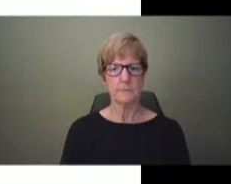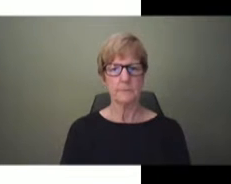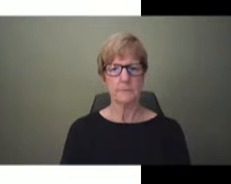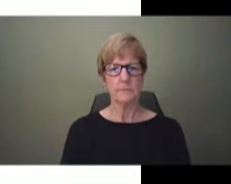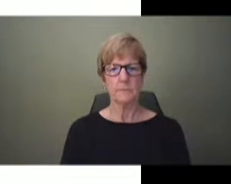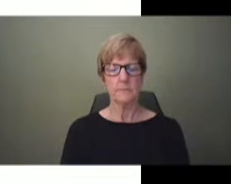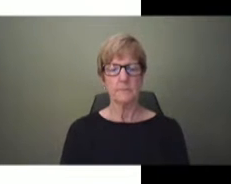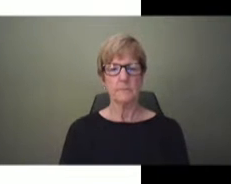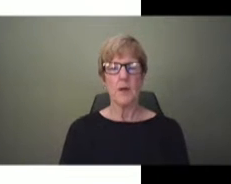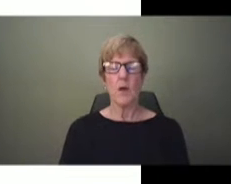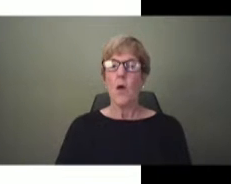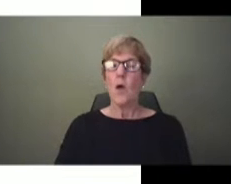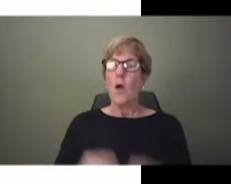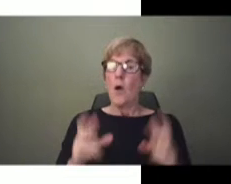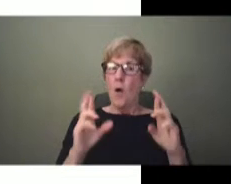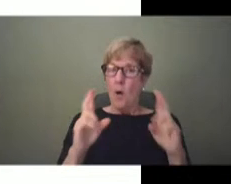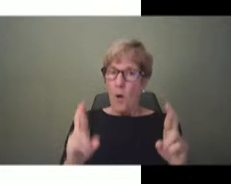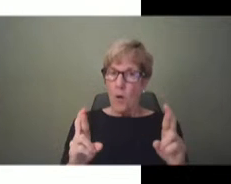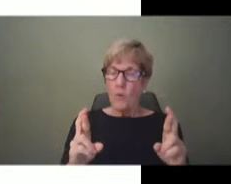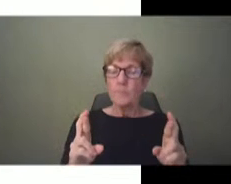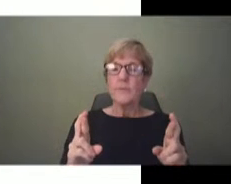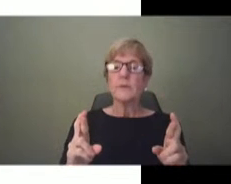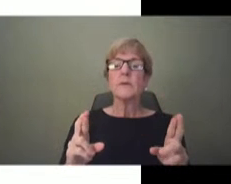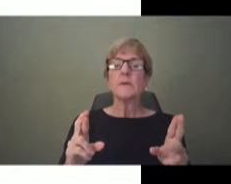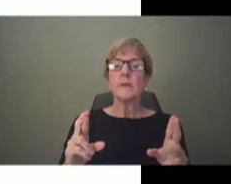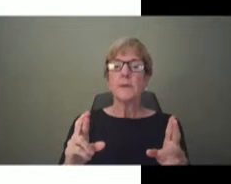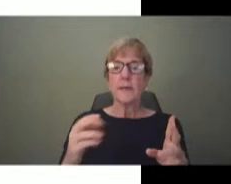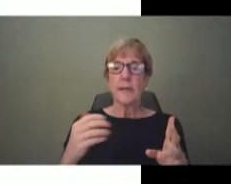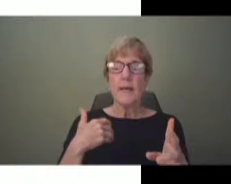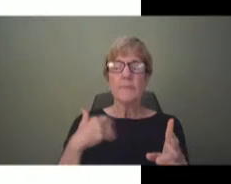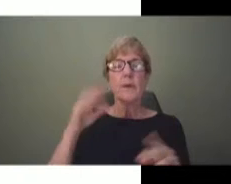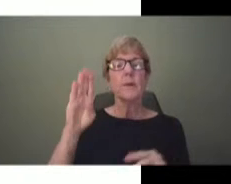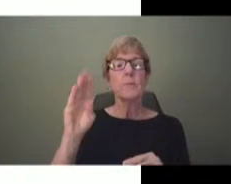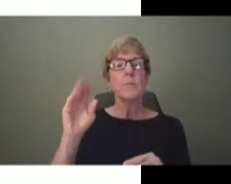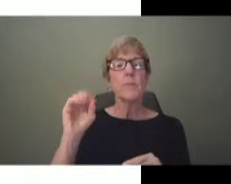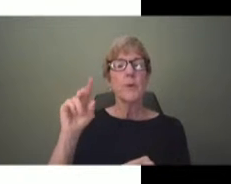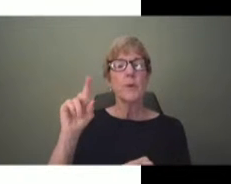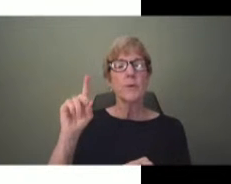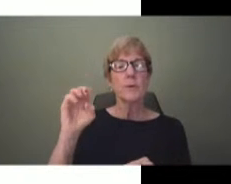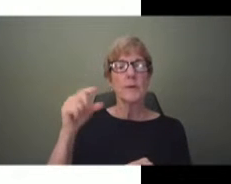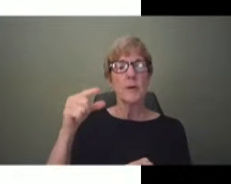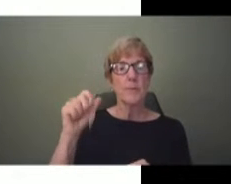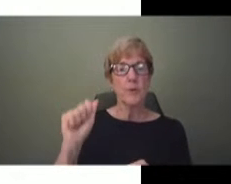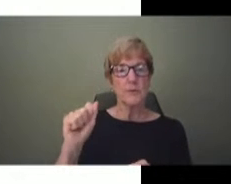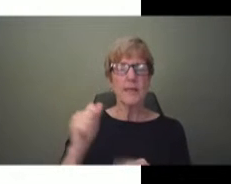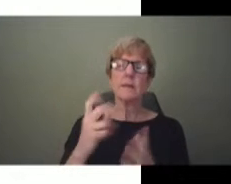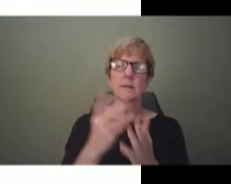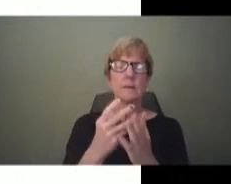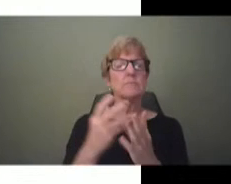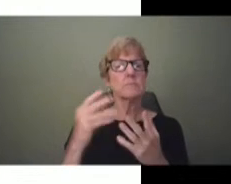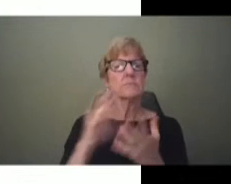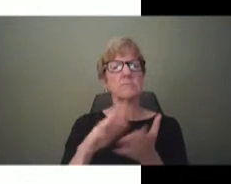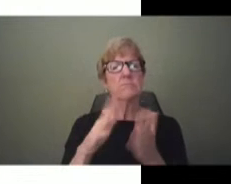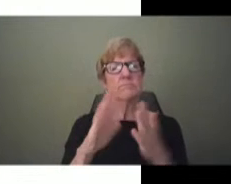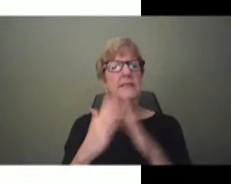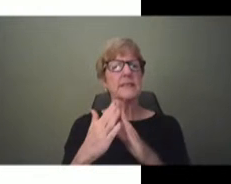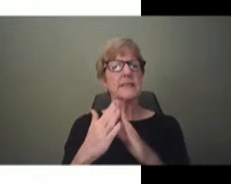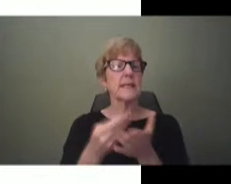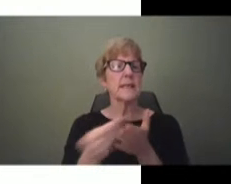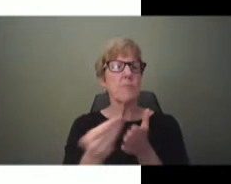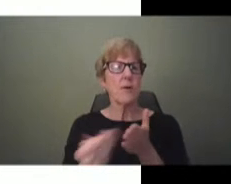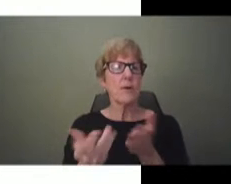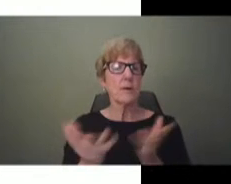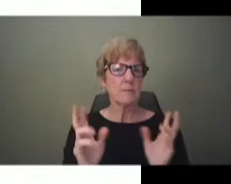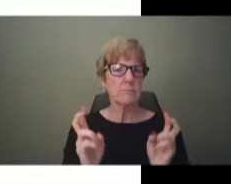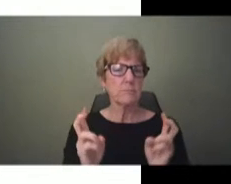hope will be to secure a b a BEDA uh or Urban Market as a ground floor tenant with a neighborhood restaurant